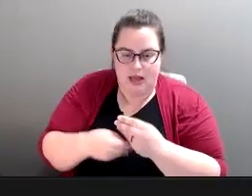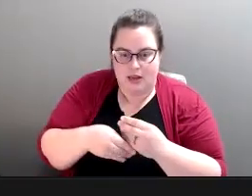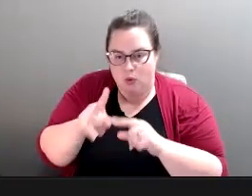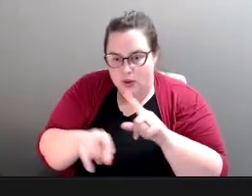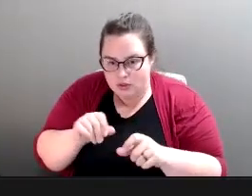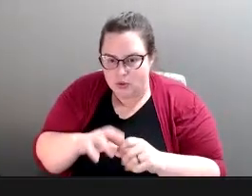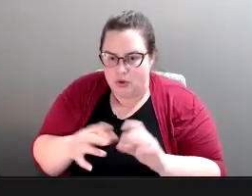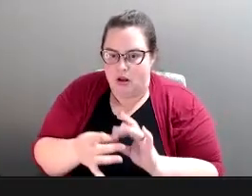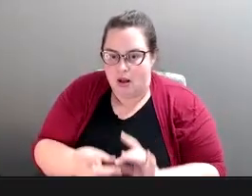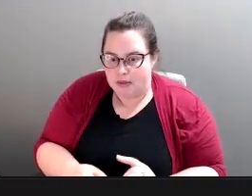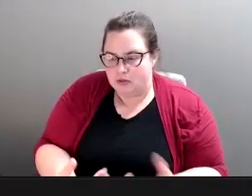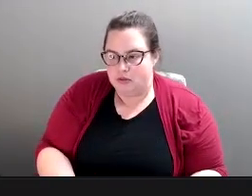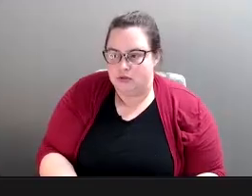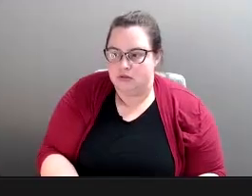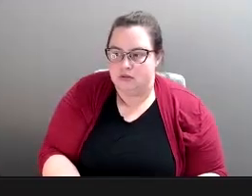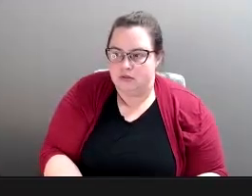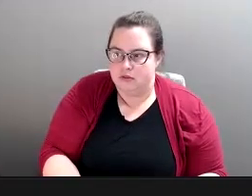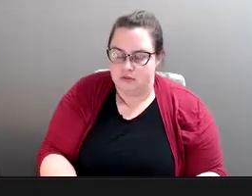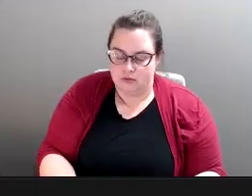or Sure, sure. comments at this point.